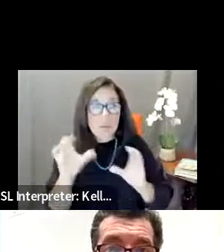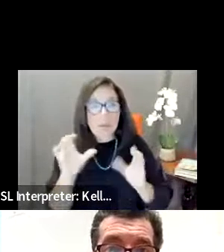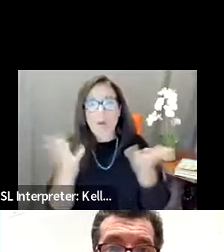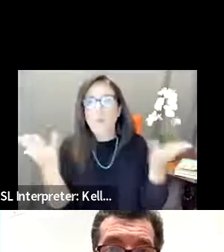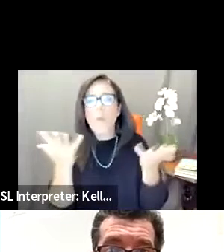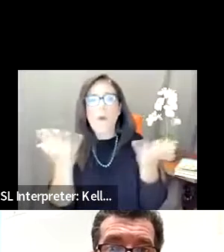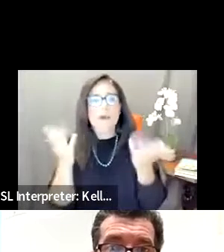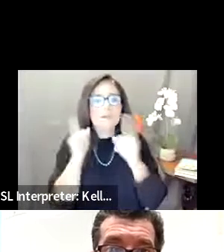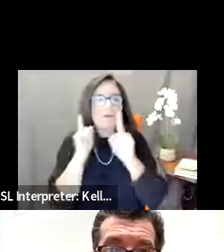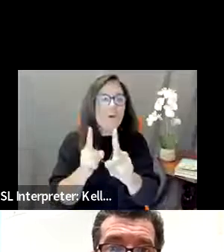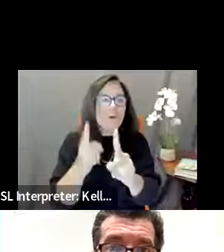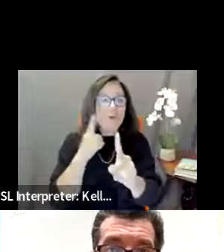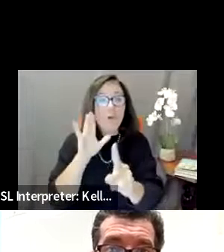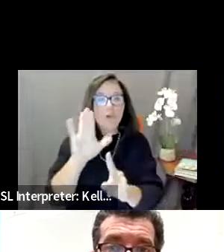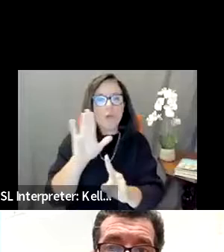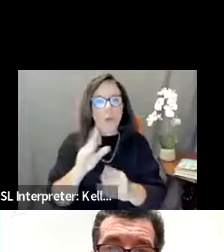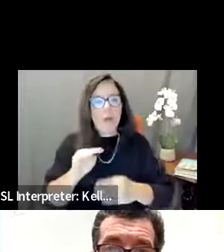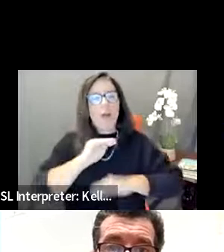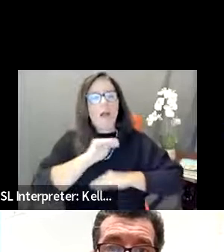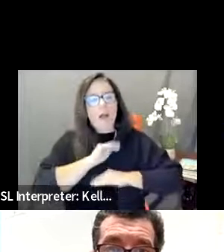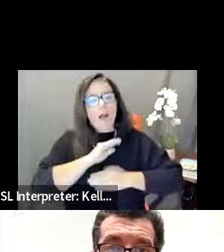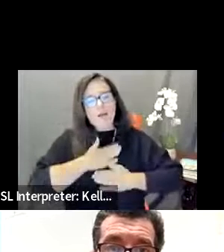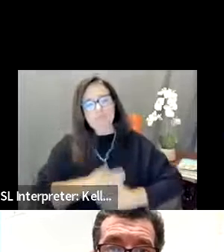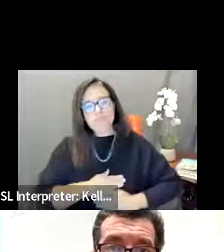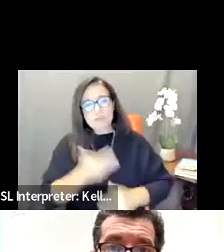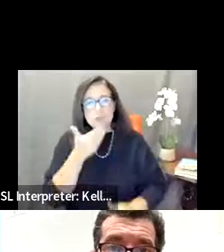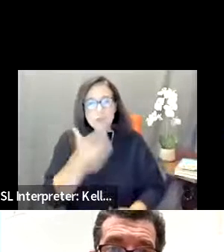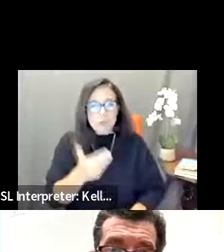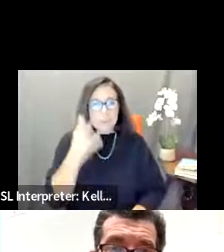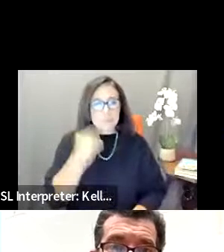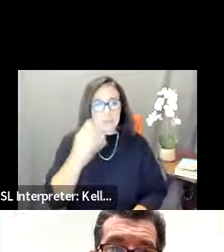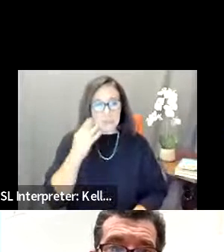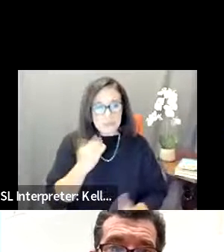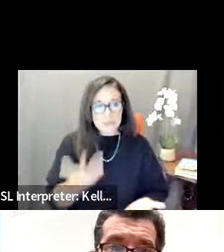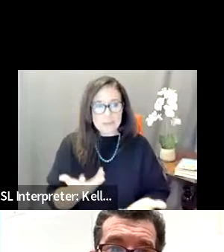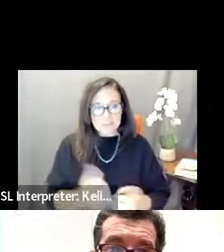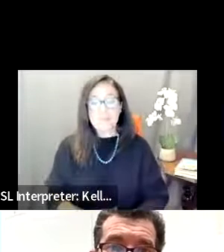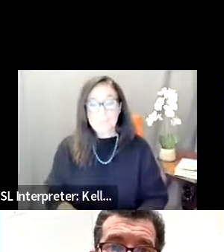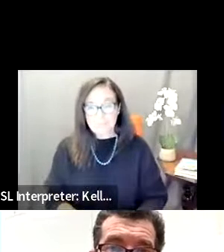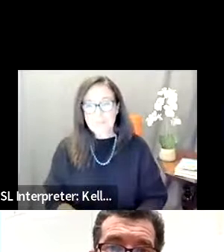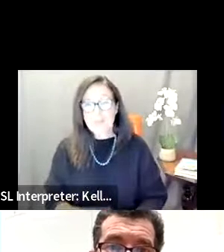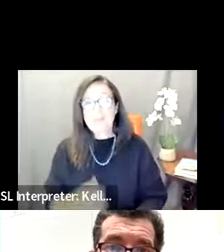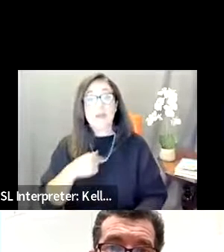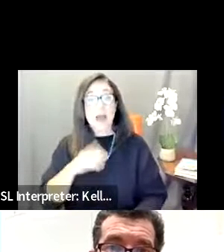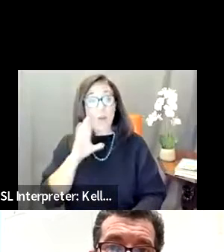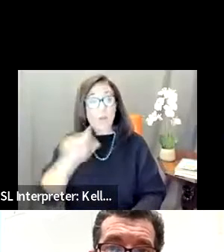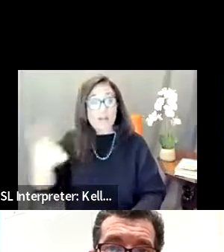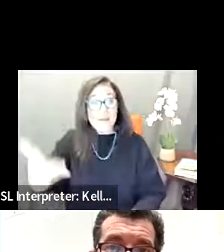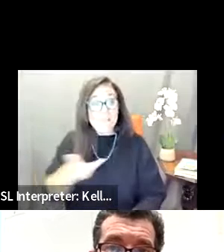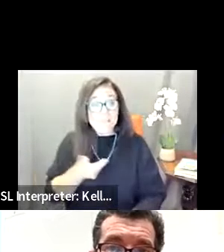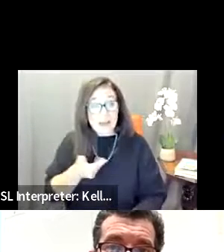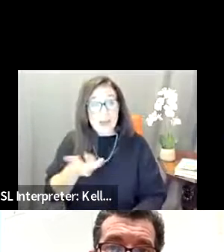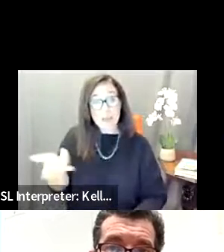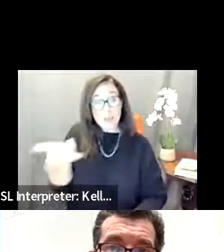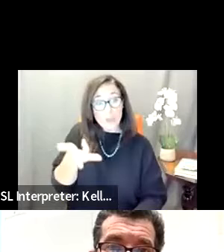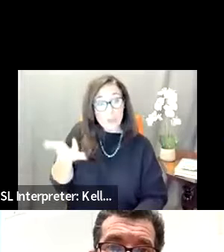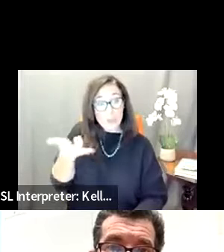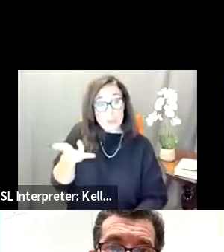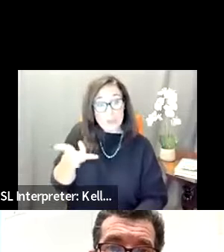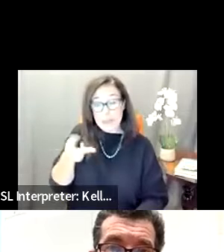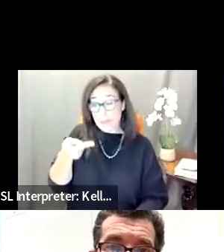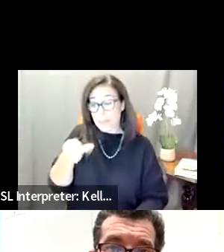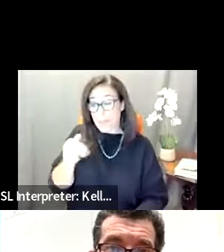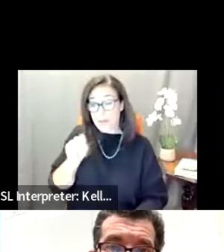a quality performance. So I will invite our 3 panelists